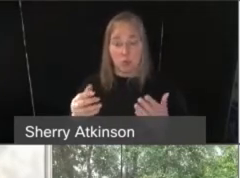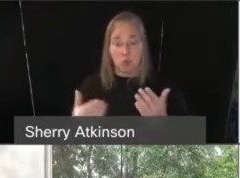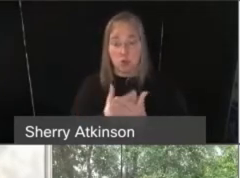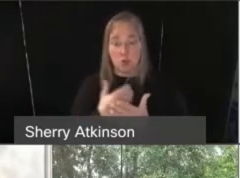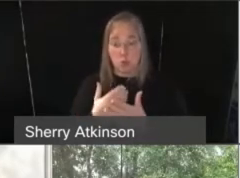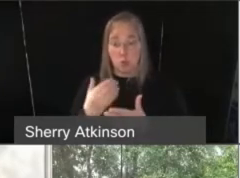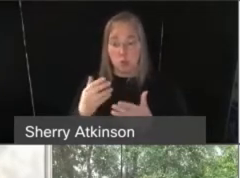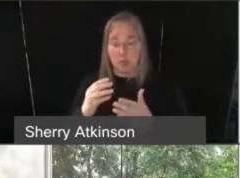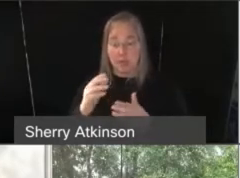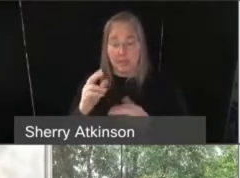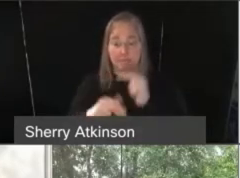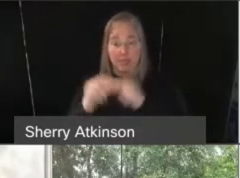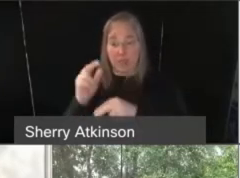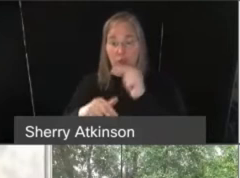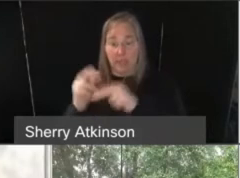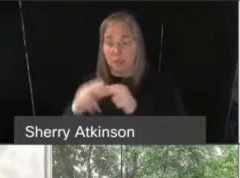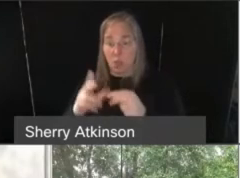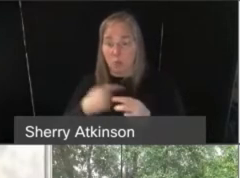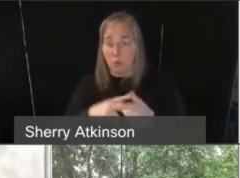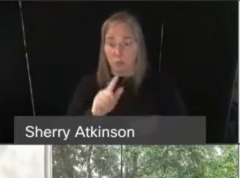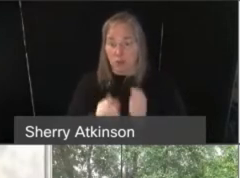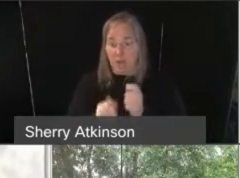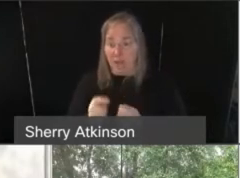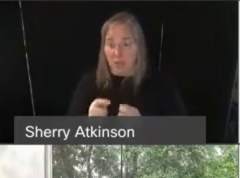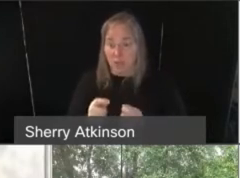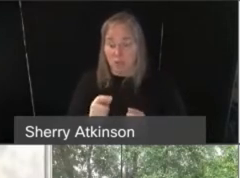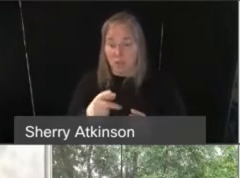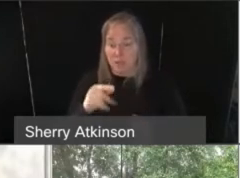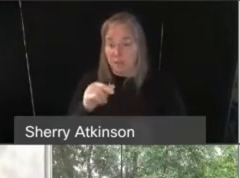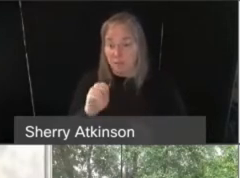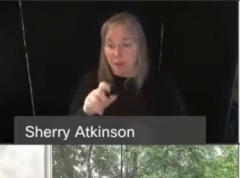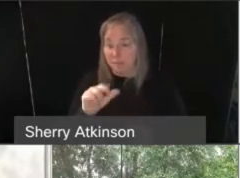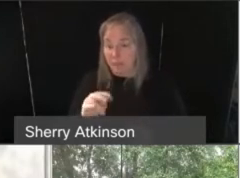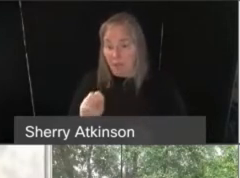and routes in the future or when we do some repairs?